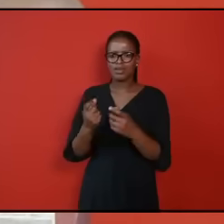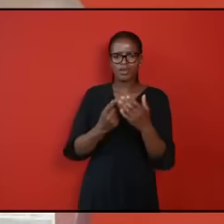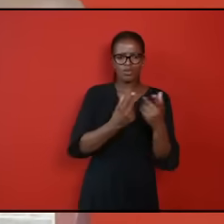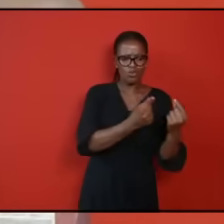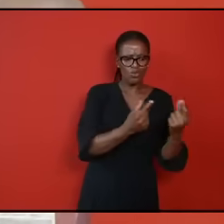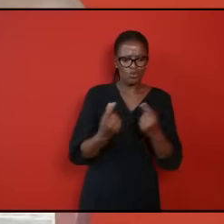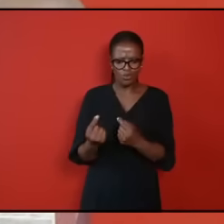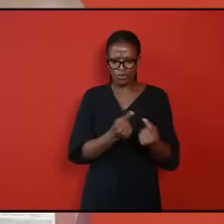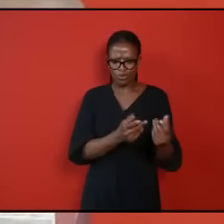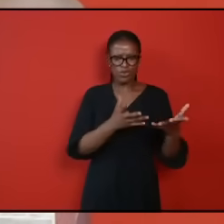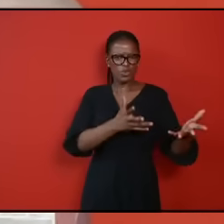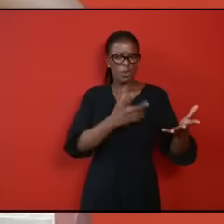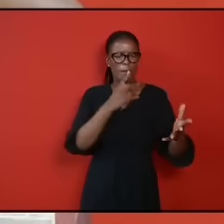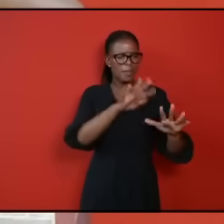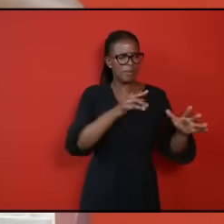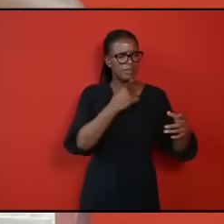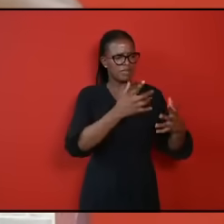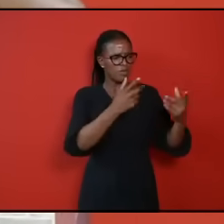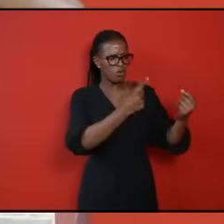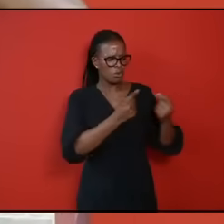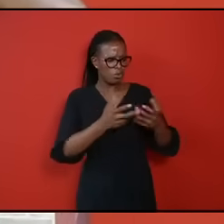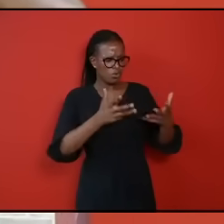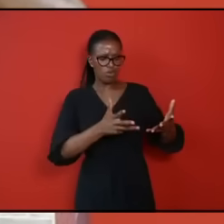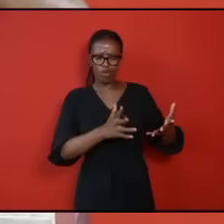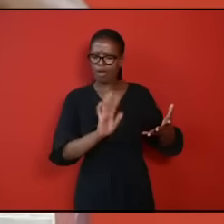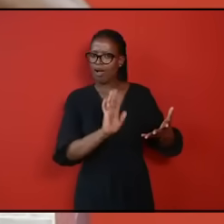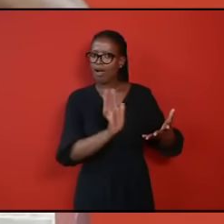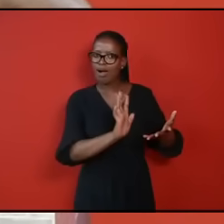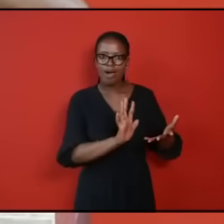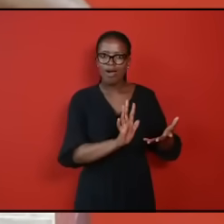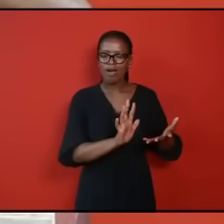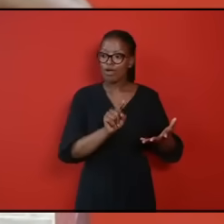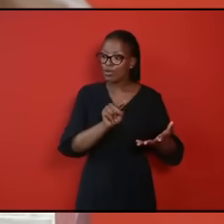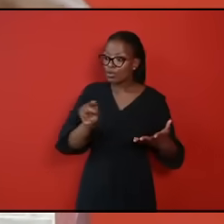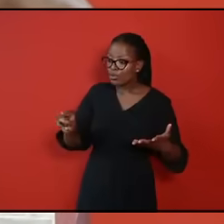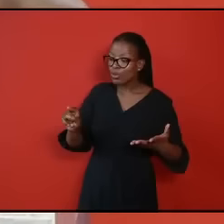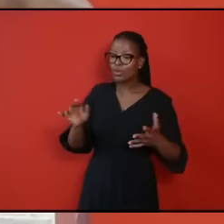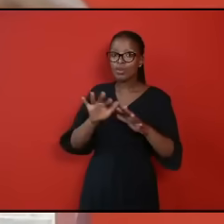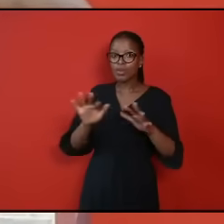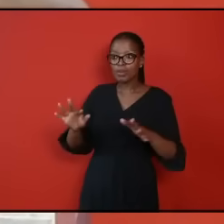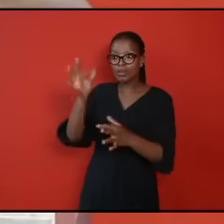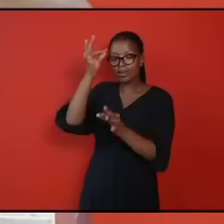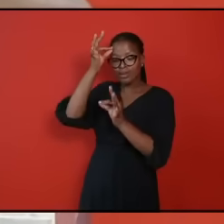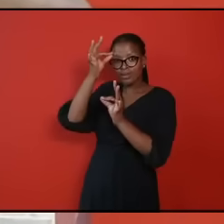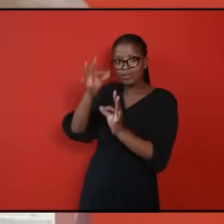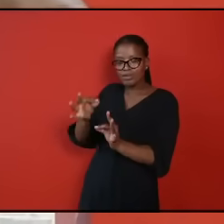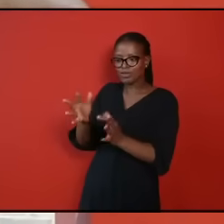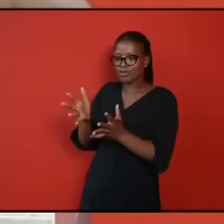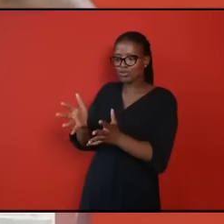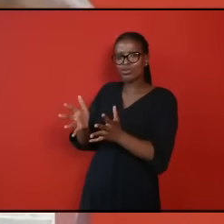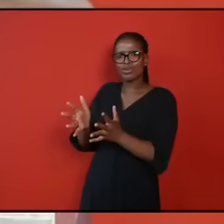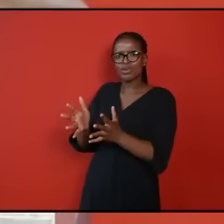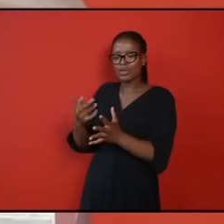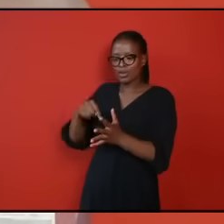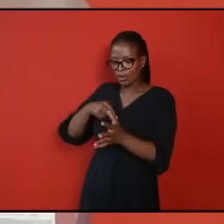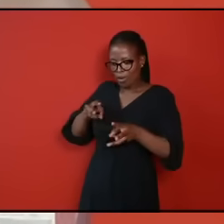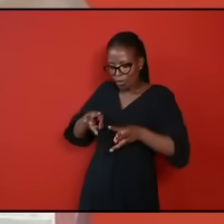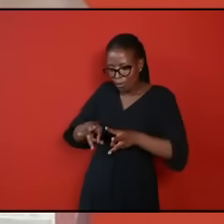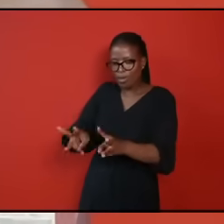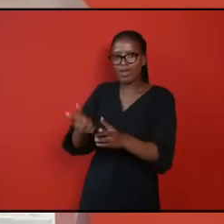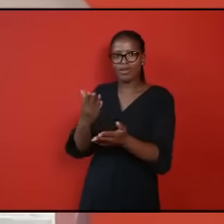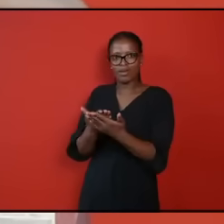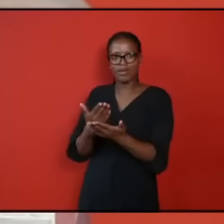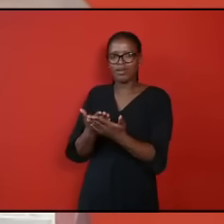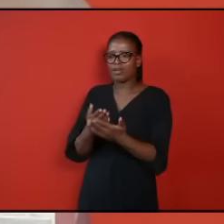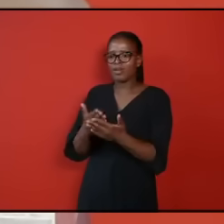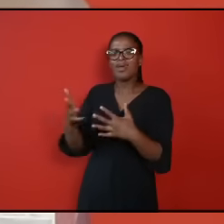are suggesting. This is the way you guys have designed it before we arrived here. This is the way to go about it.